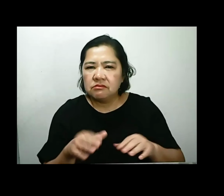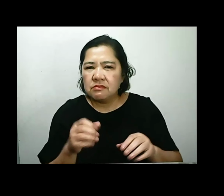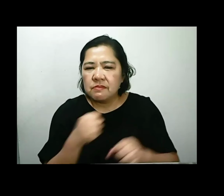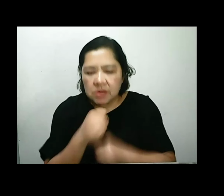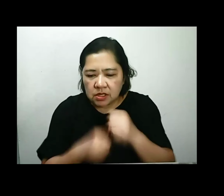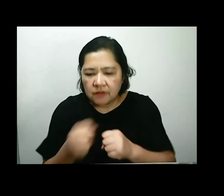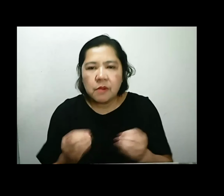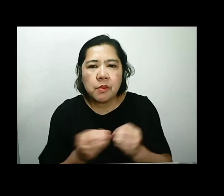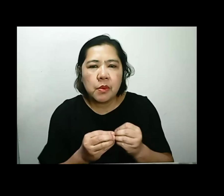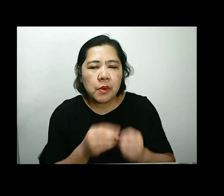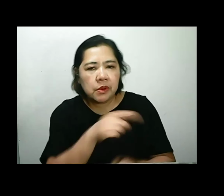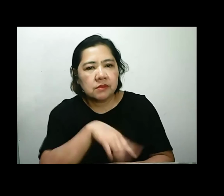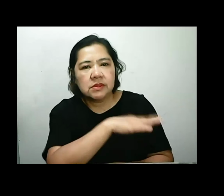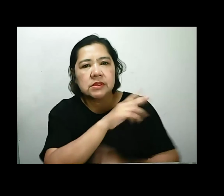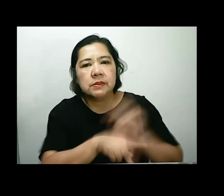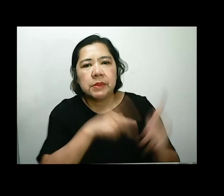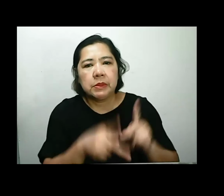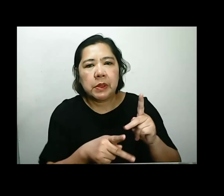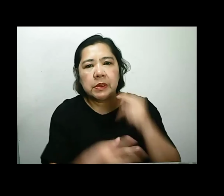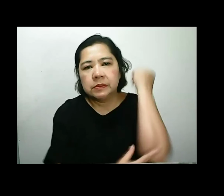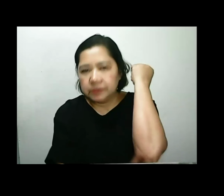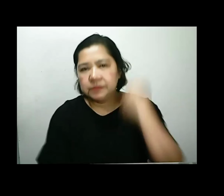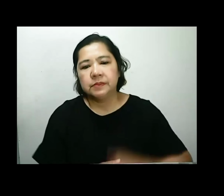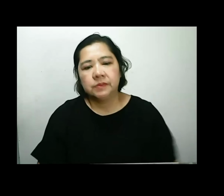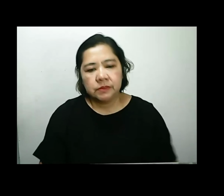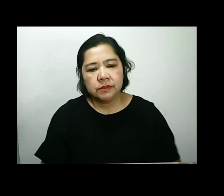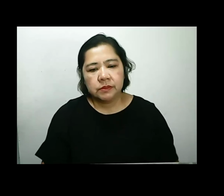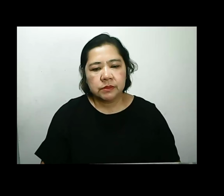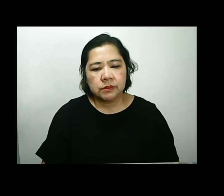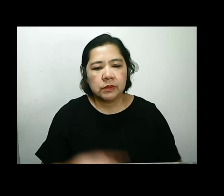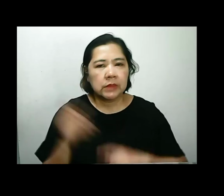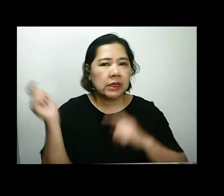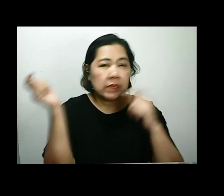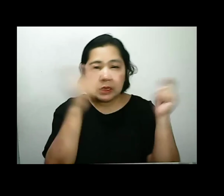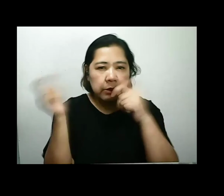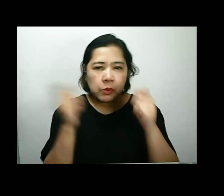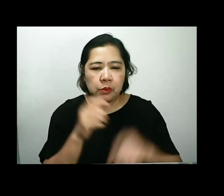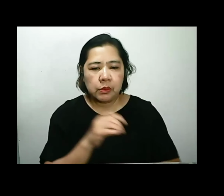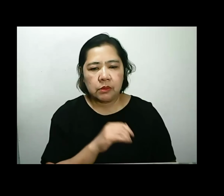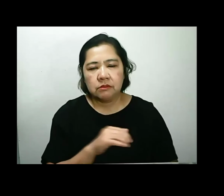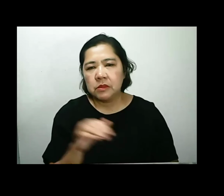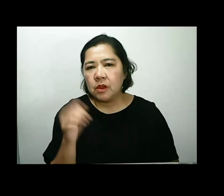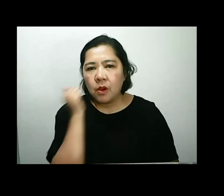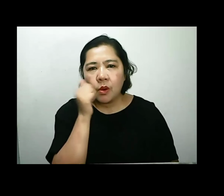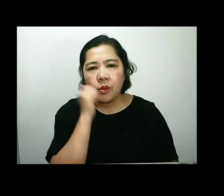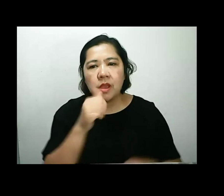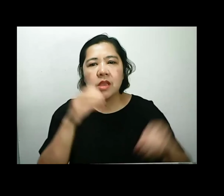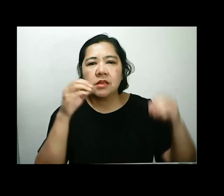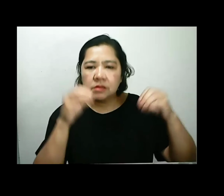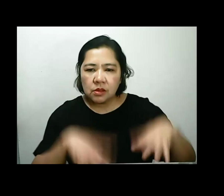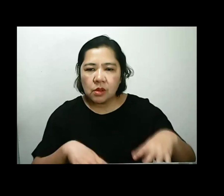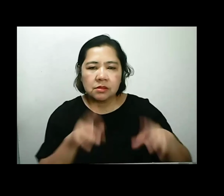our studies show that every typhoon, the informal households always loses more. That means that